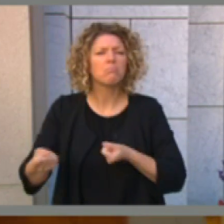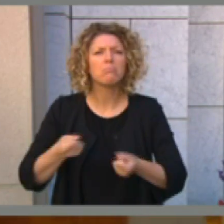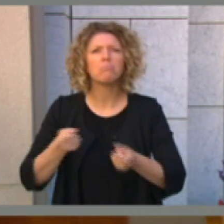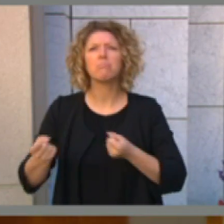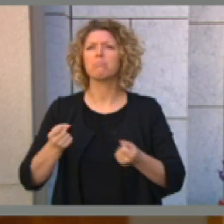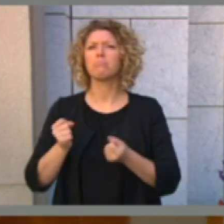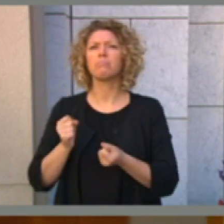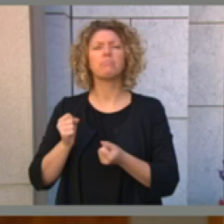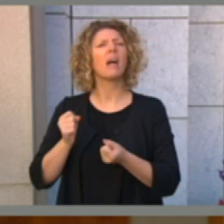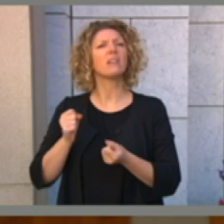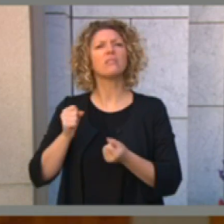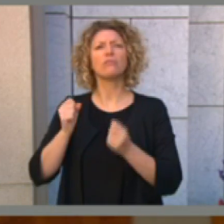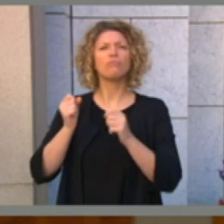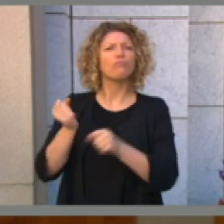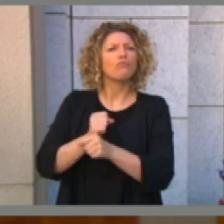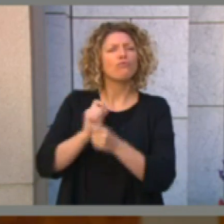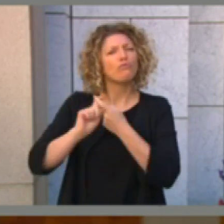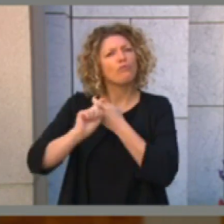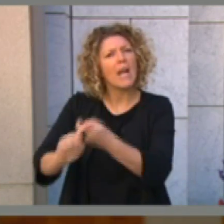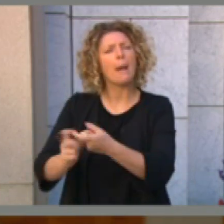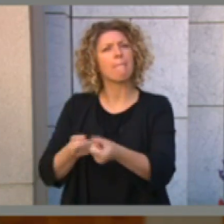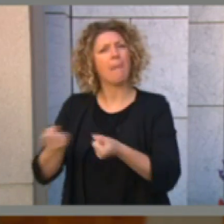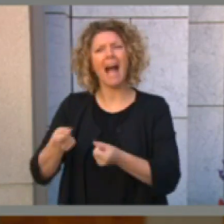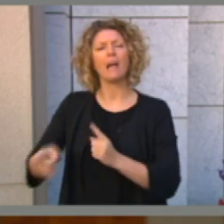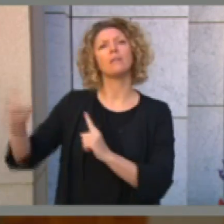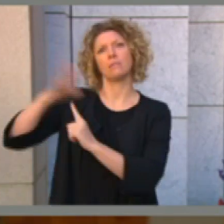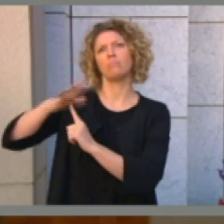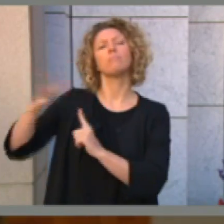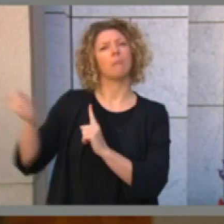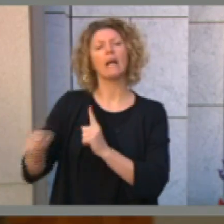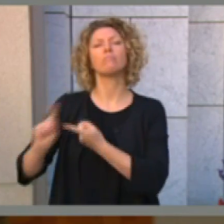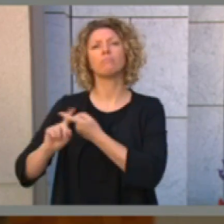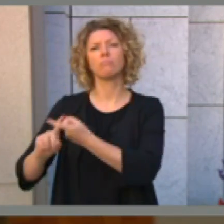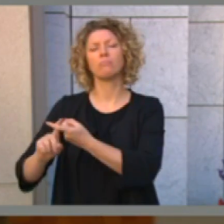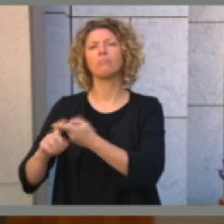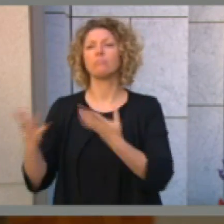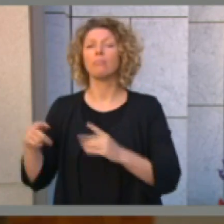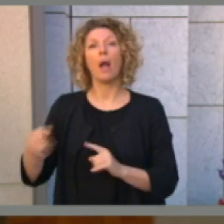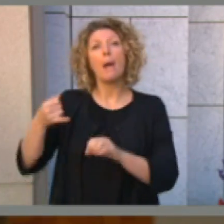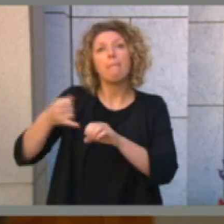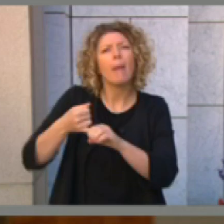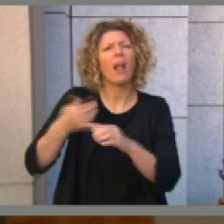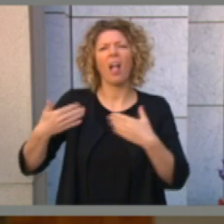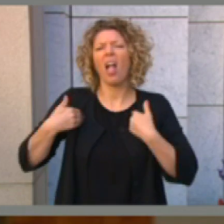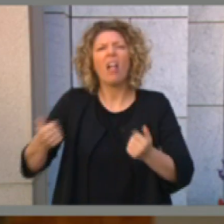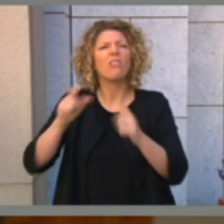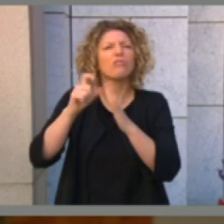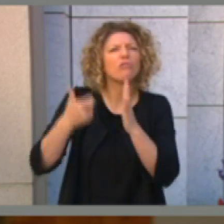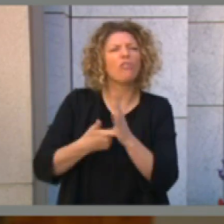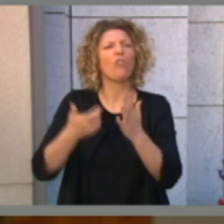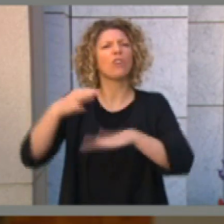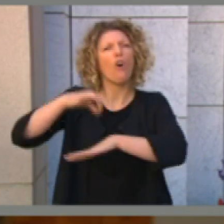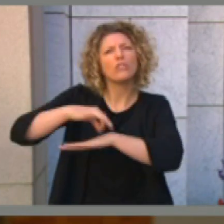stops, trains, trams, buses, etc. These are essential. Medical and health service facilities, emergency